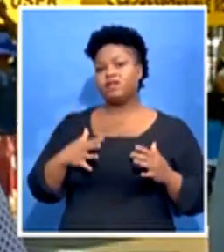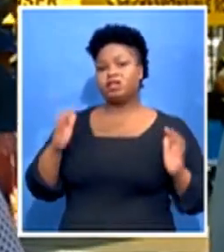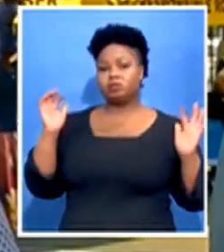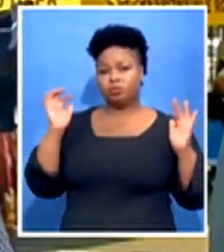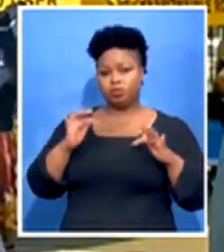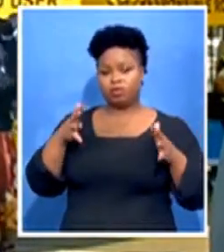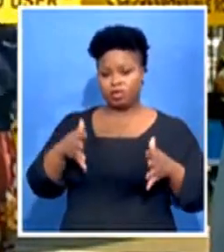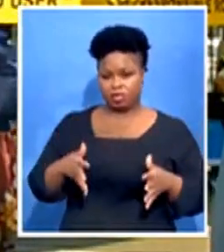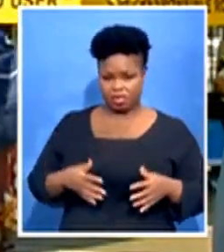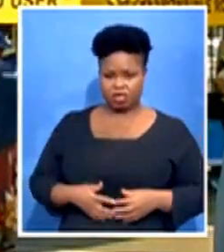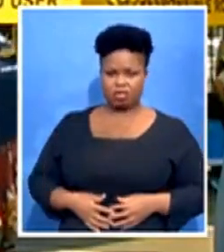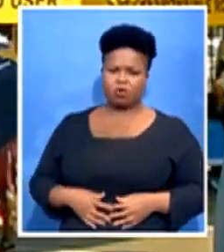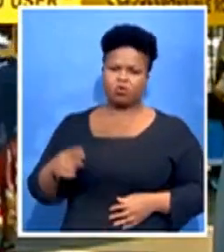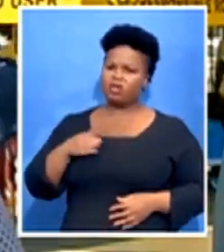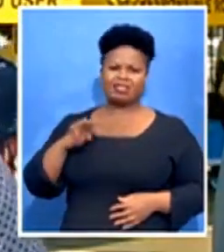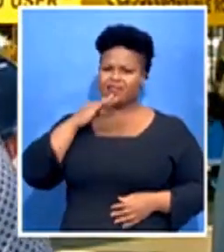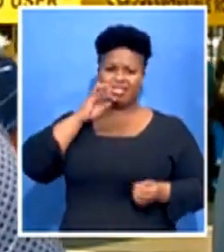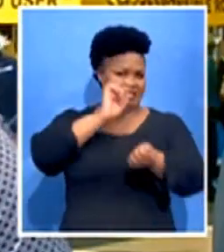arrested. Unless, of course,